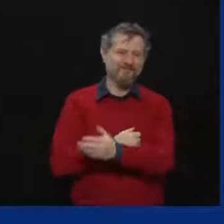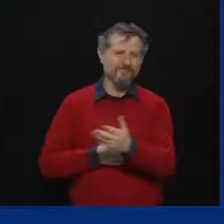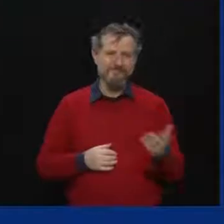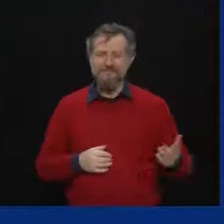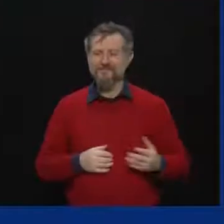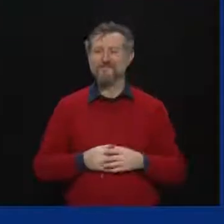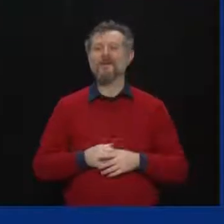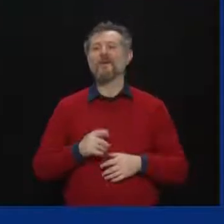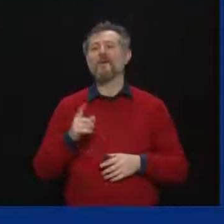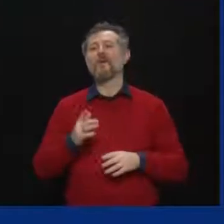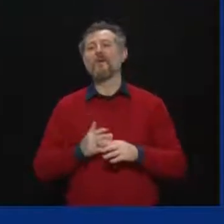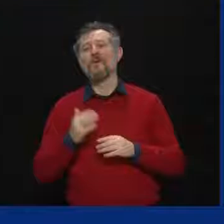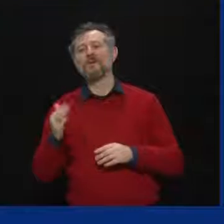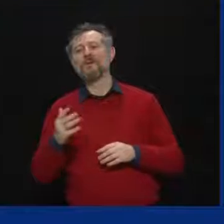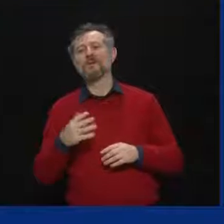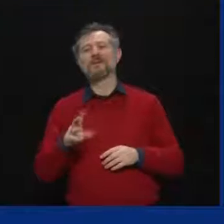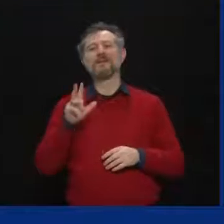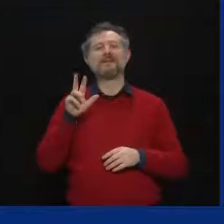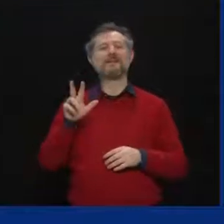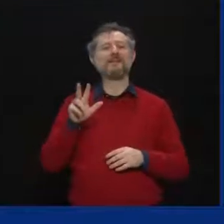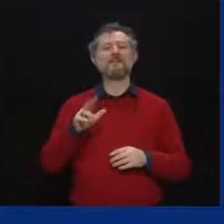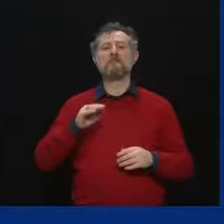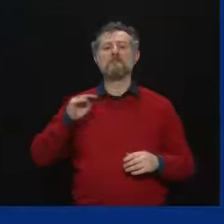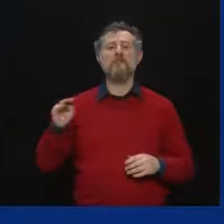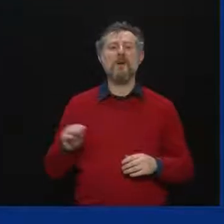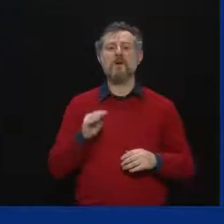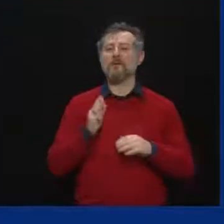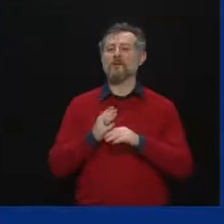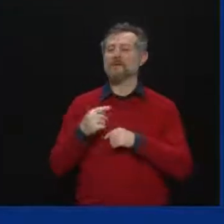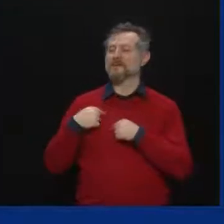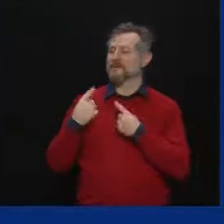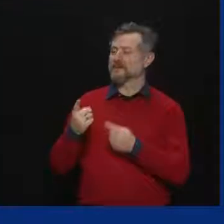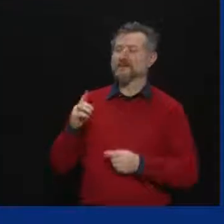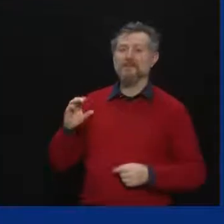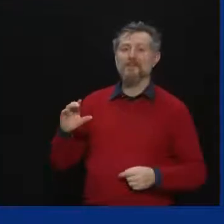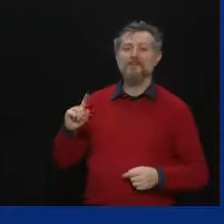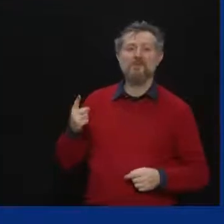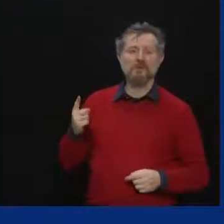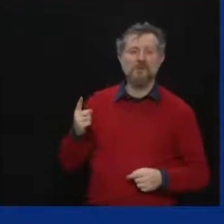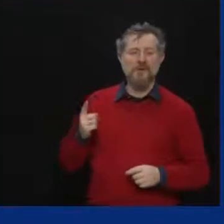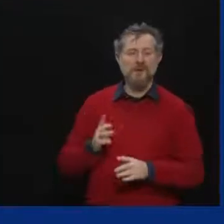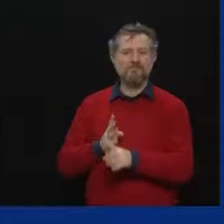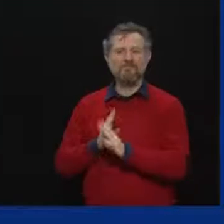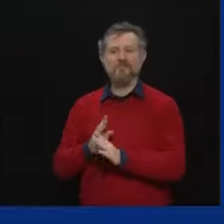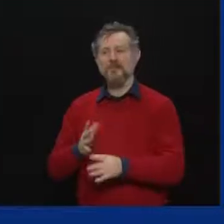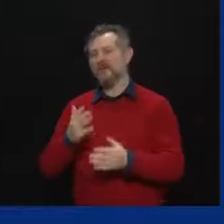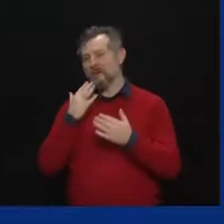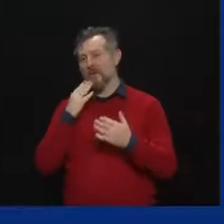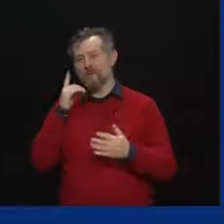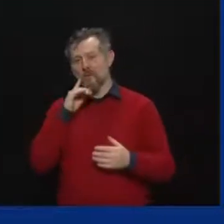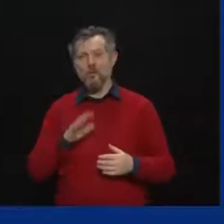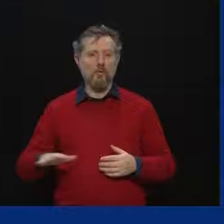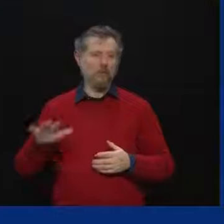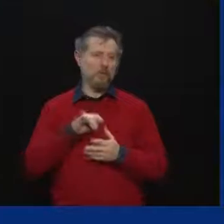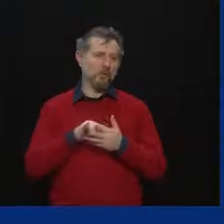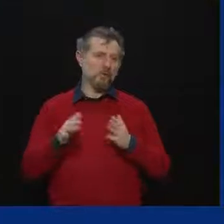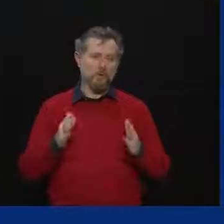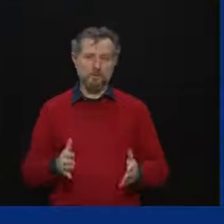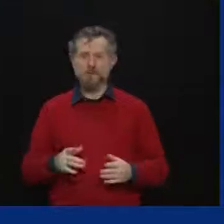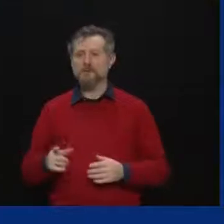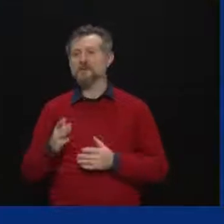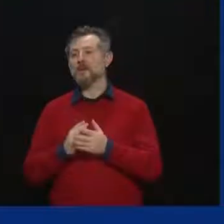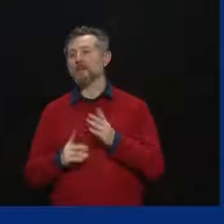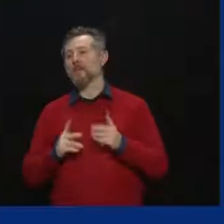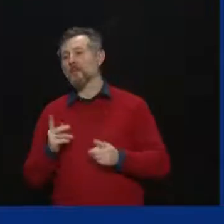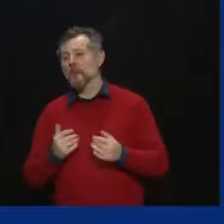million doses just since December 1st. Thank you, New Yorkers. Those of you who may have been waiting a little bit, you wanted to have more time to think about it